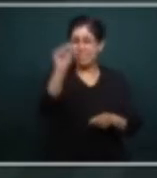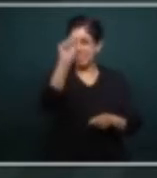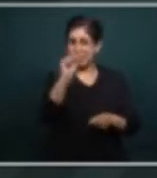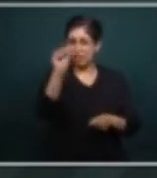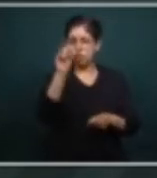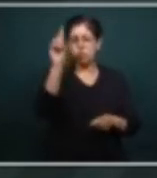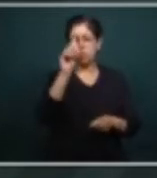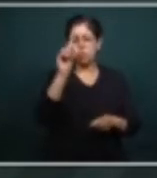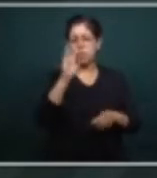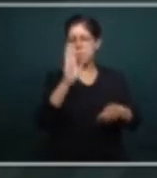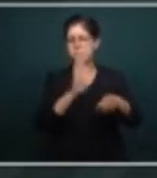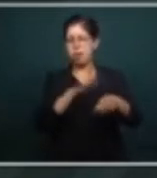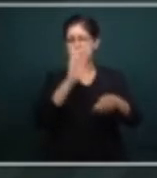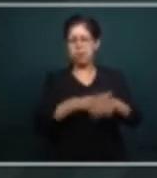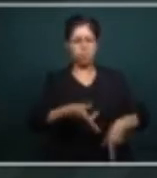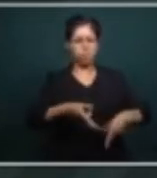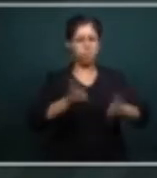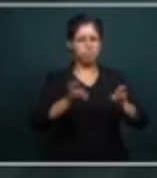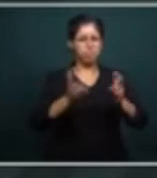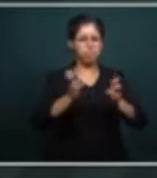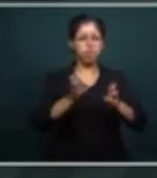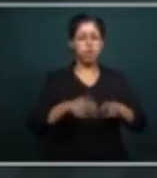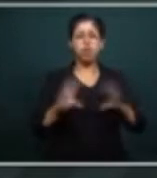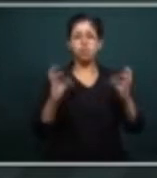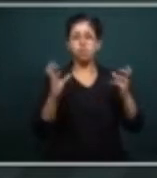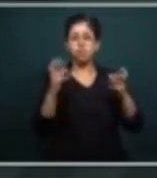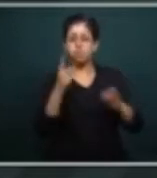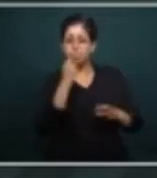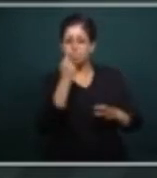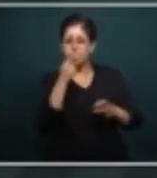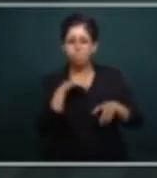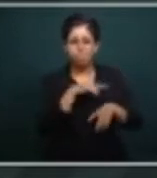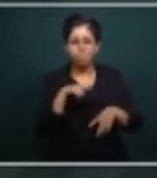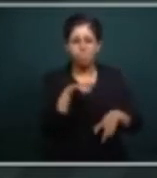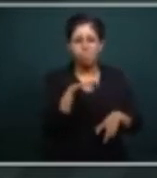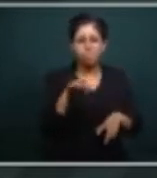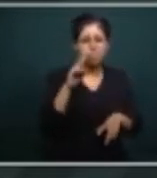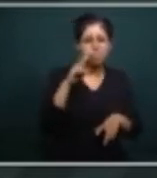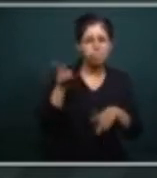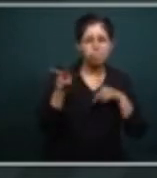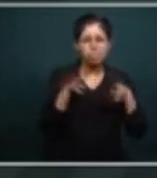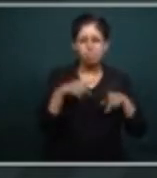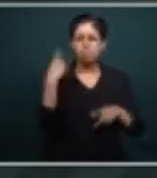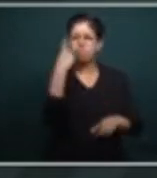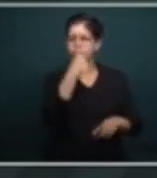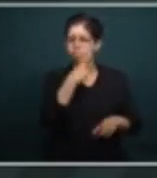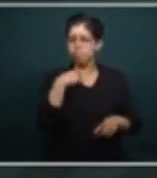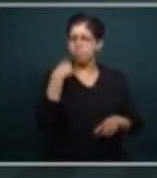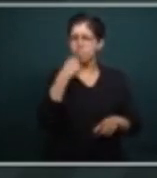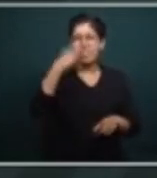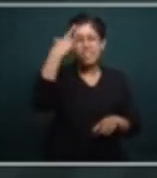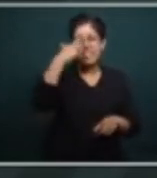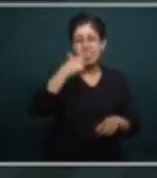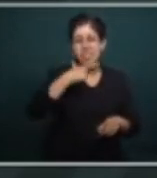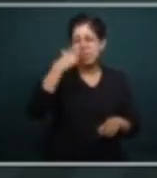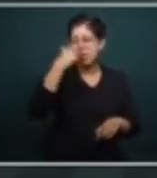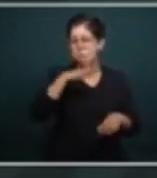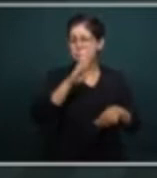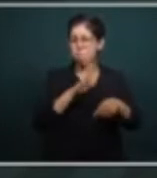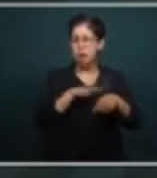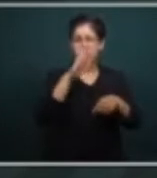on the weekends to have presence and be patrolling in the special